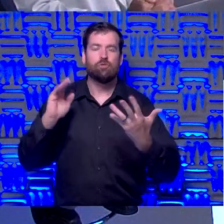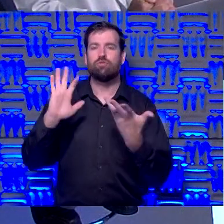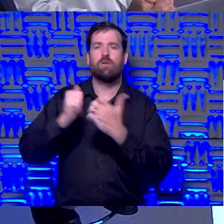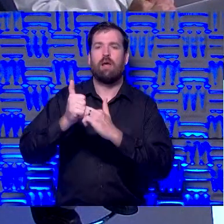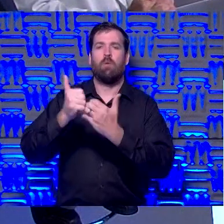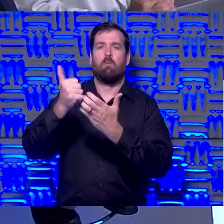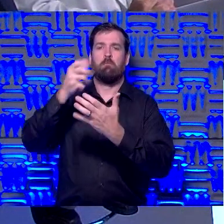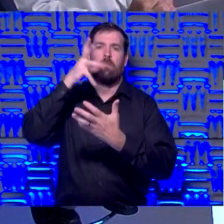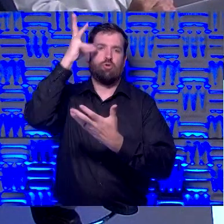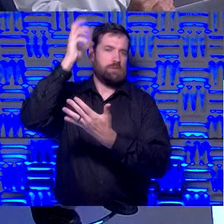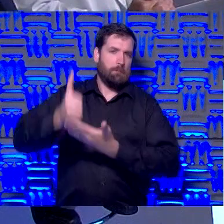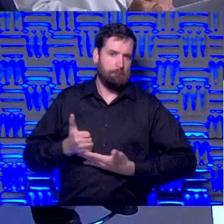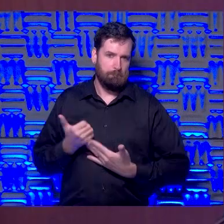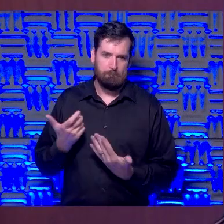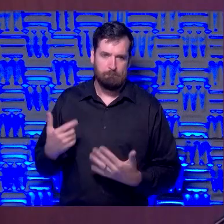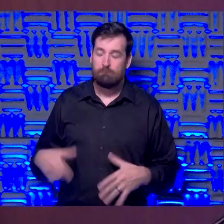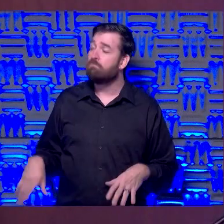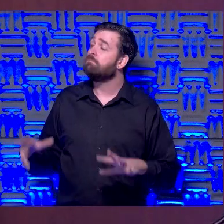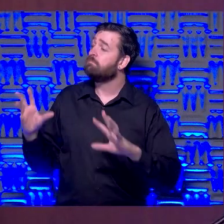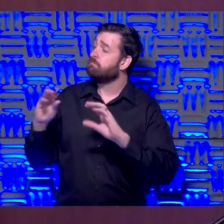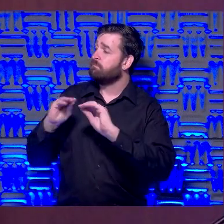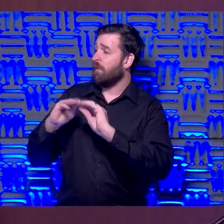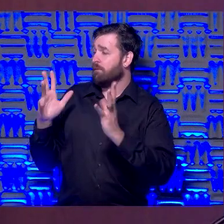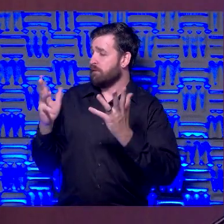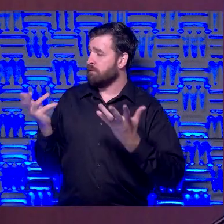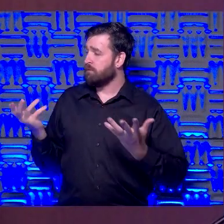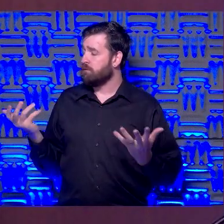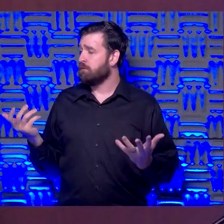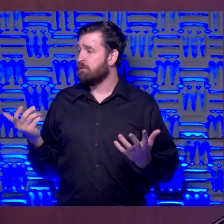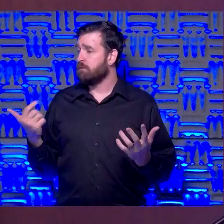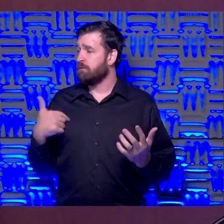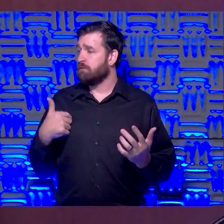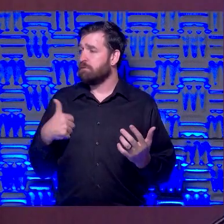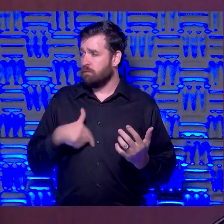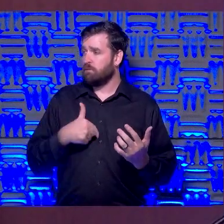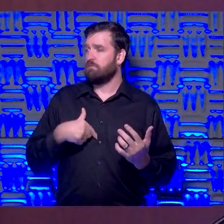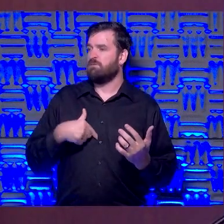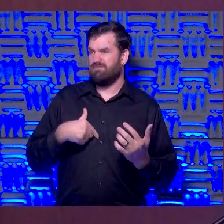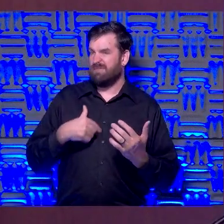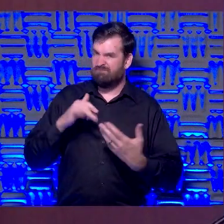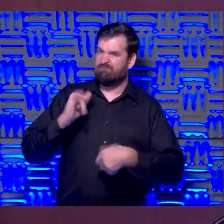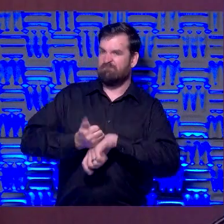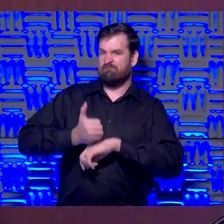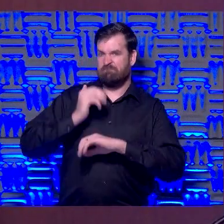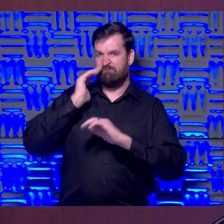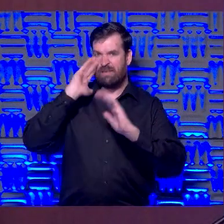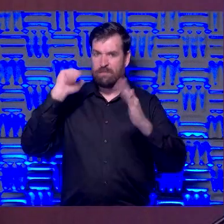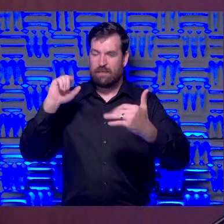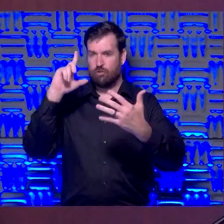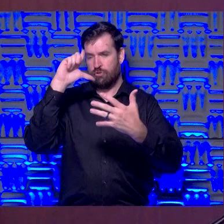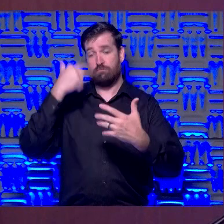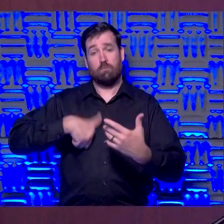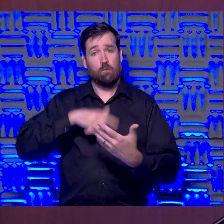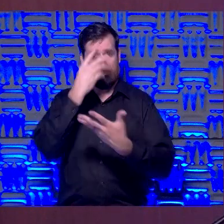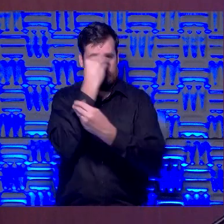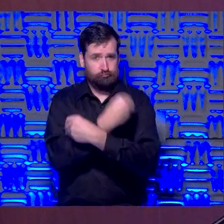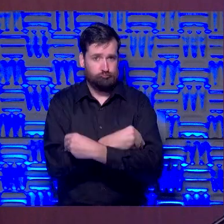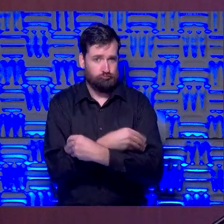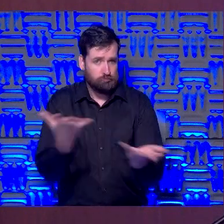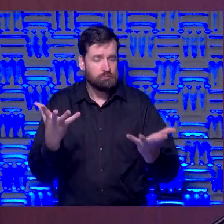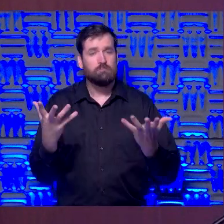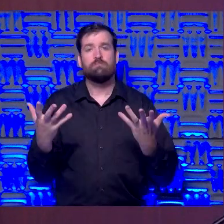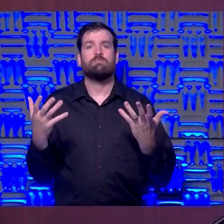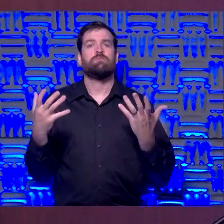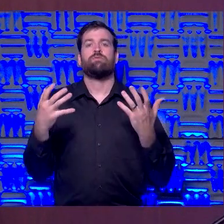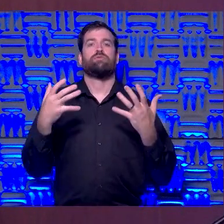do? Well, obviously, we have that expectation. We're communicating that expectation. We are starting a social